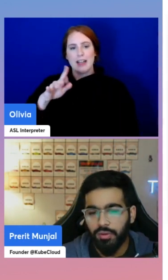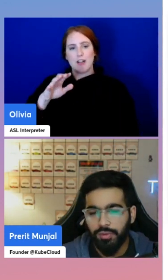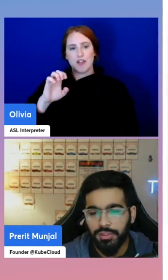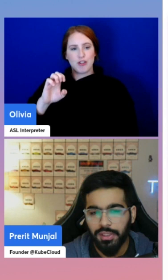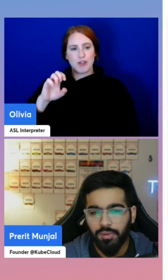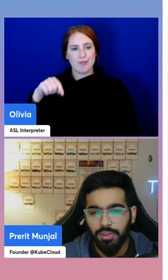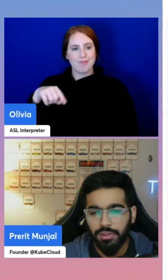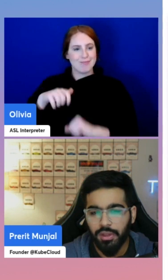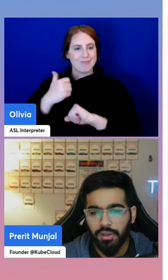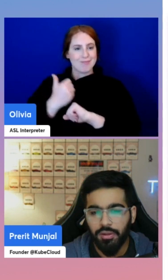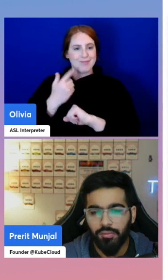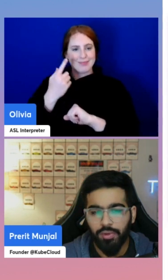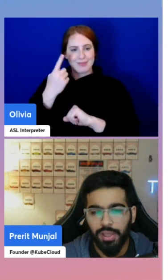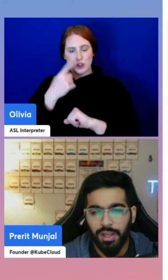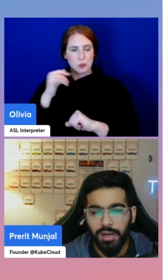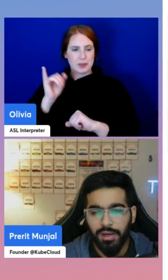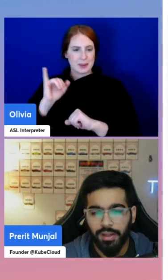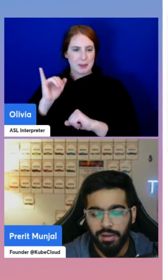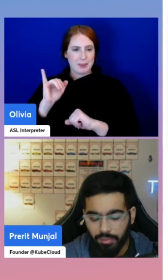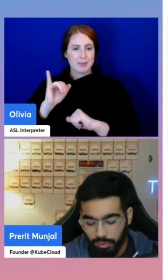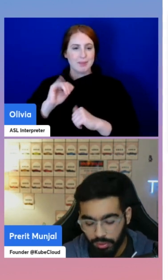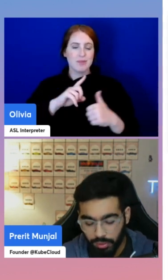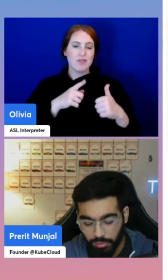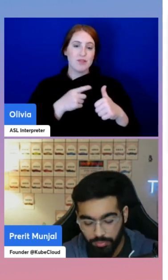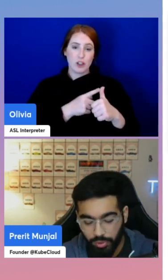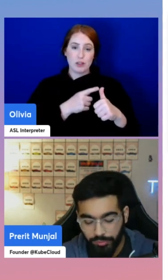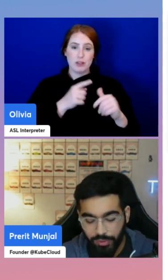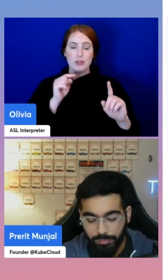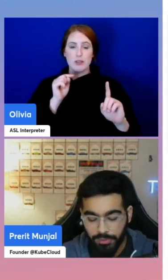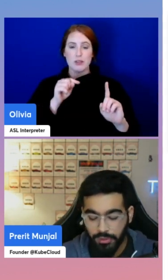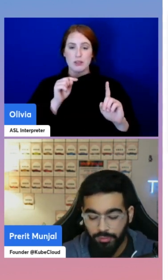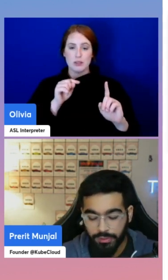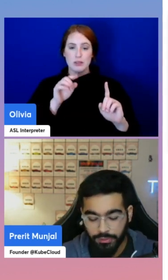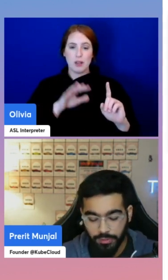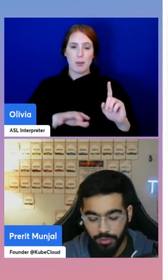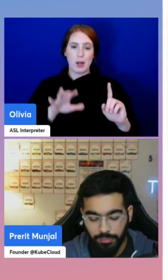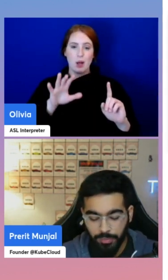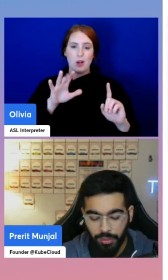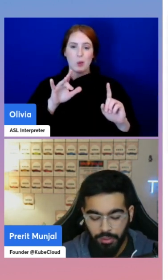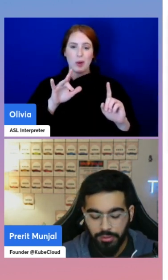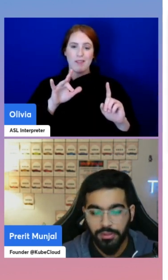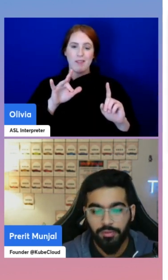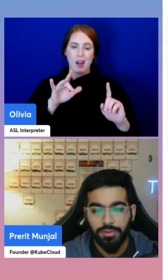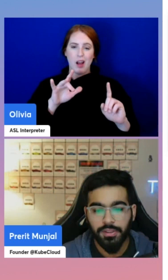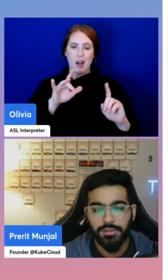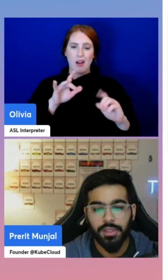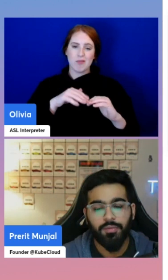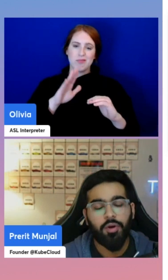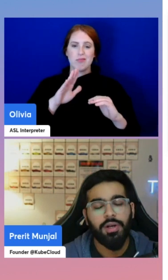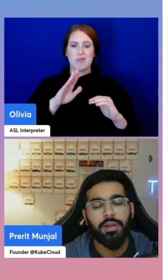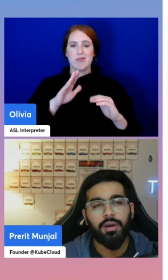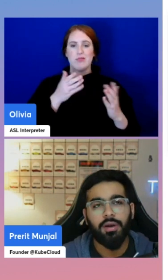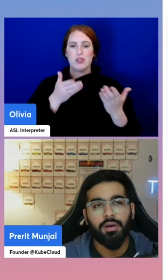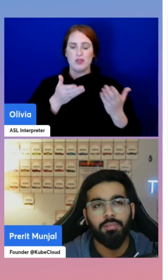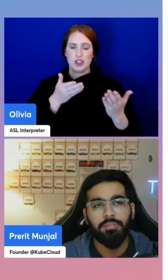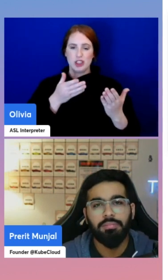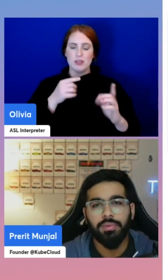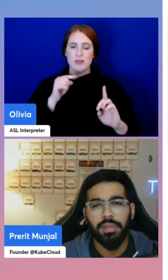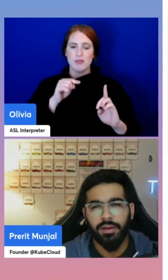so first thing was, we had around 25 plus services. Okay, The services